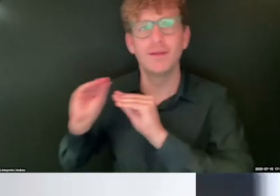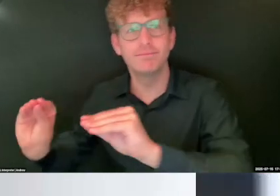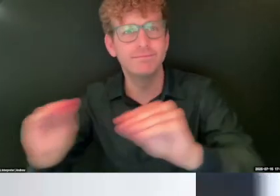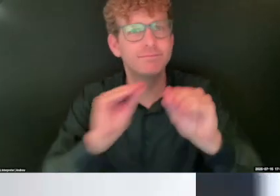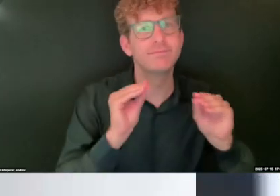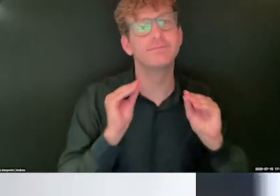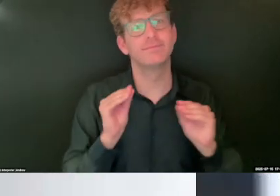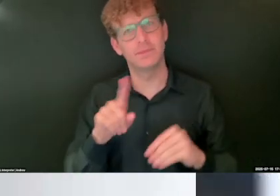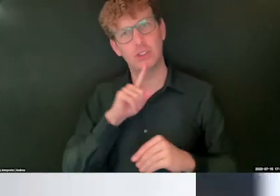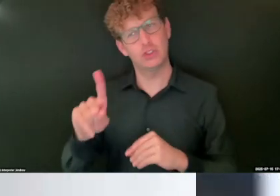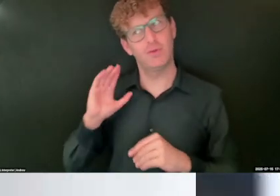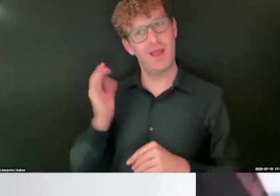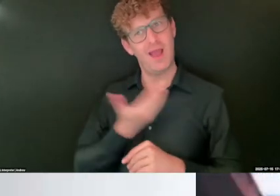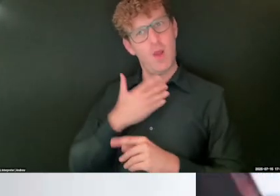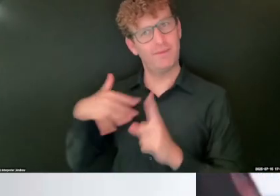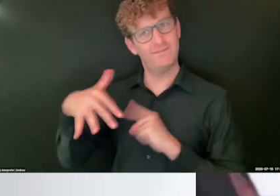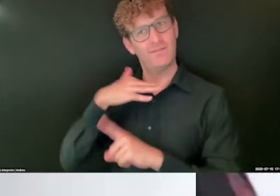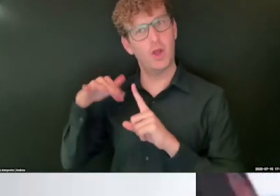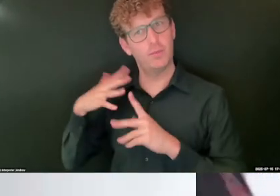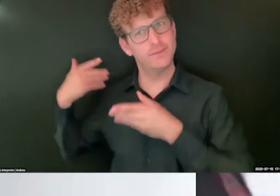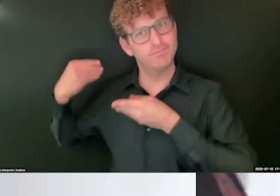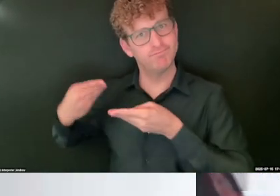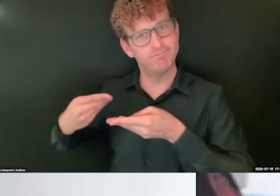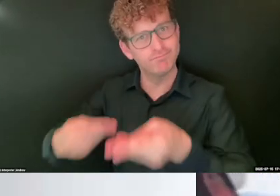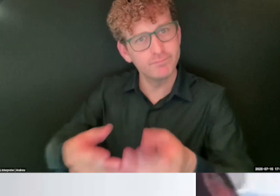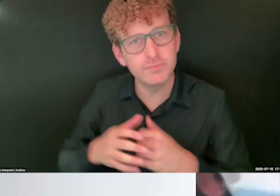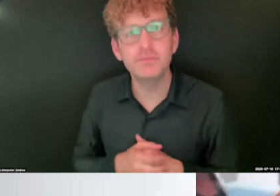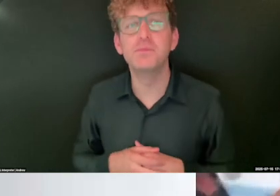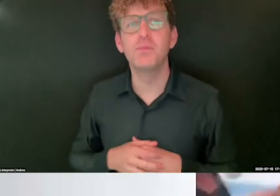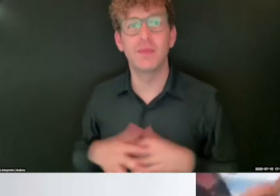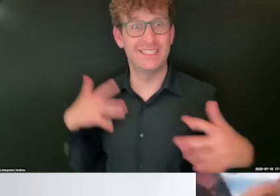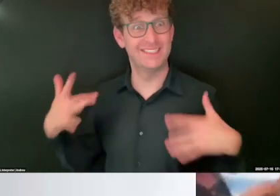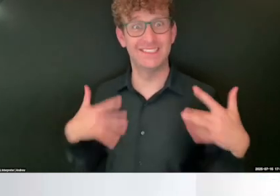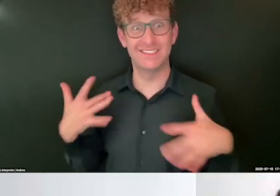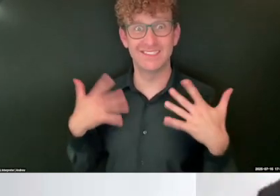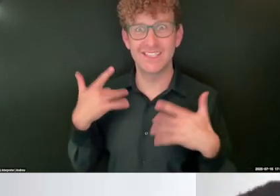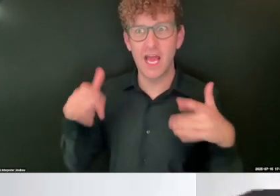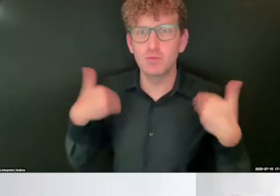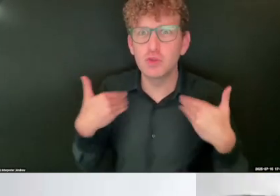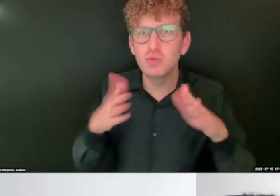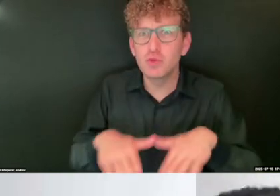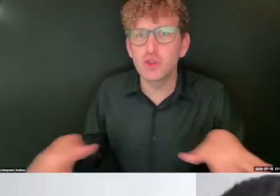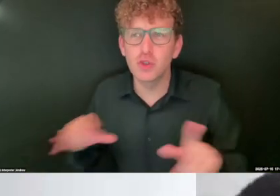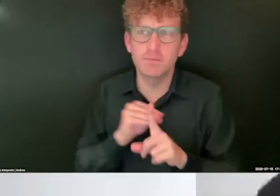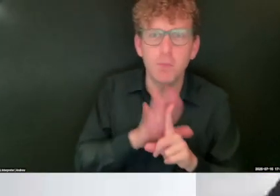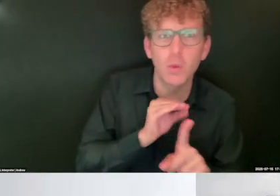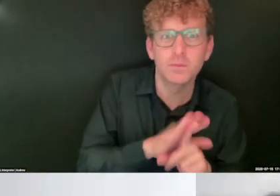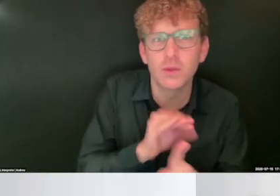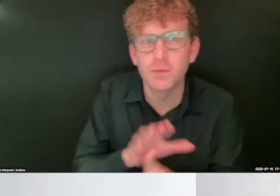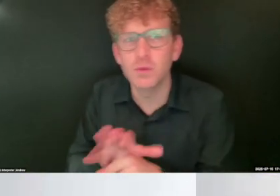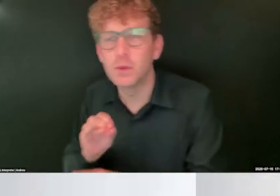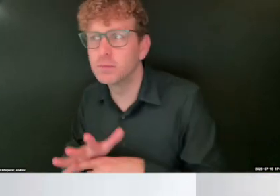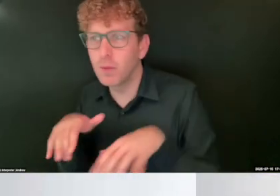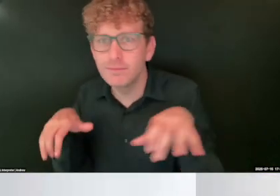exposure our youth here is getting and hands-on, but also too, it's exciting to see those who are in charge of these different projects